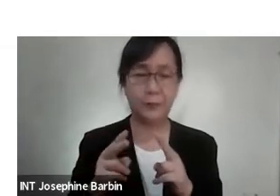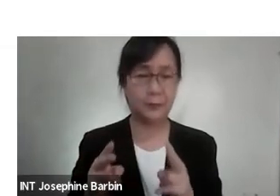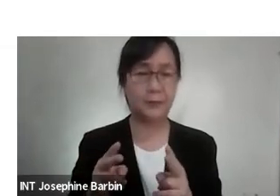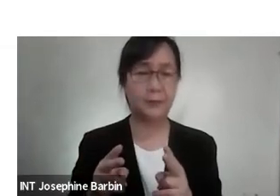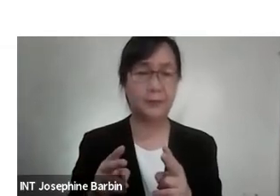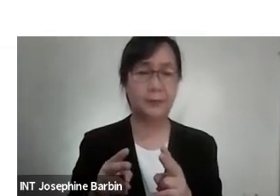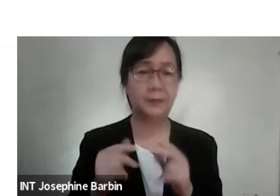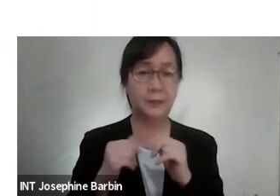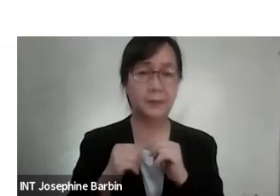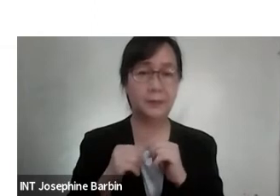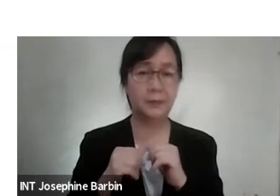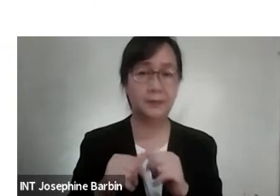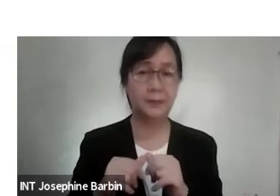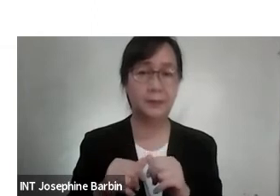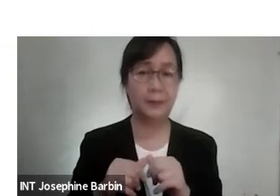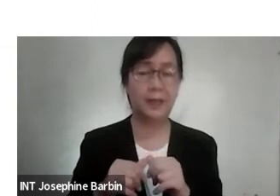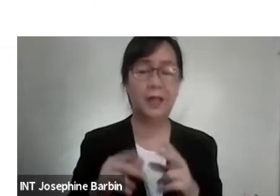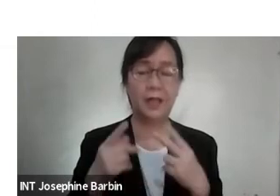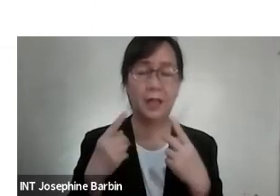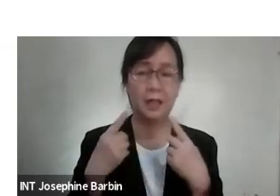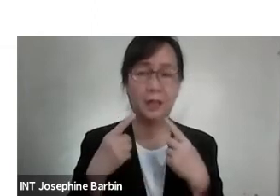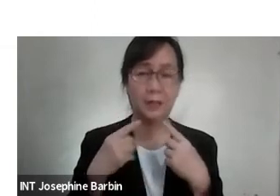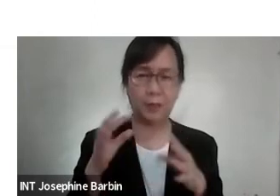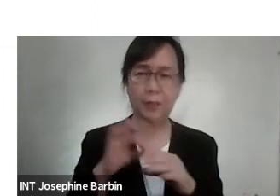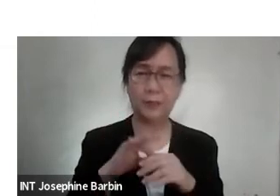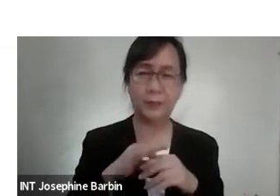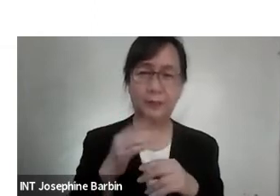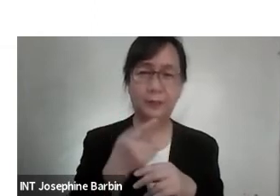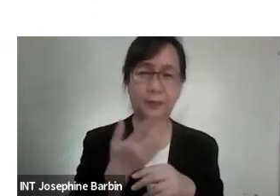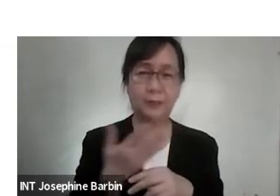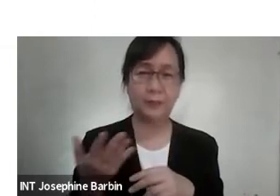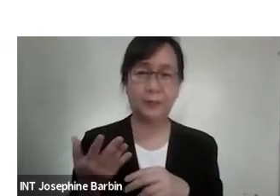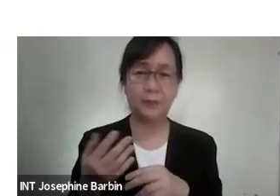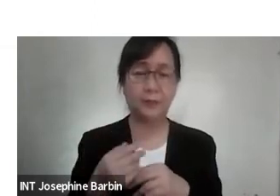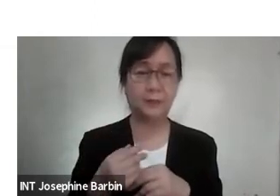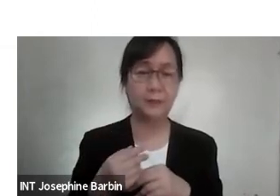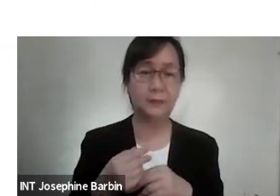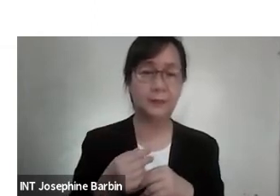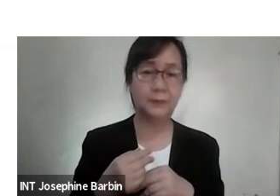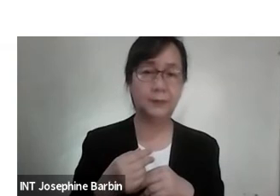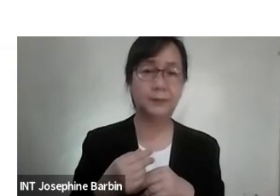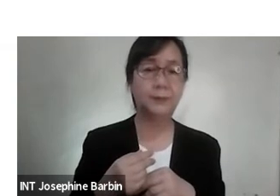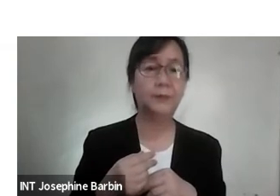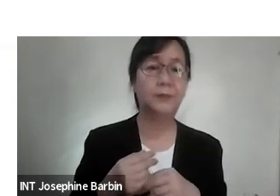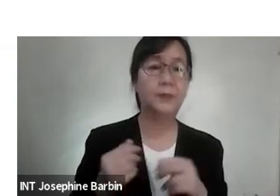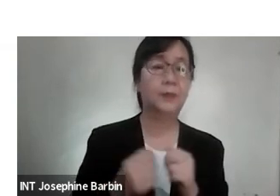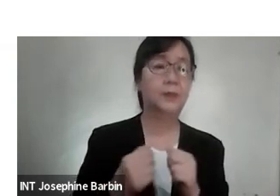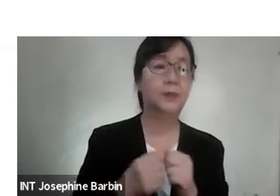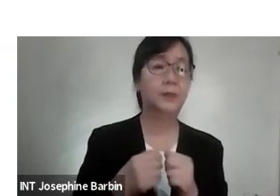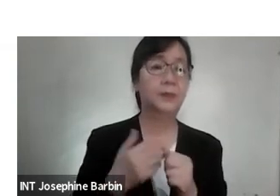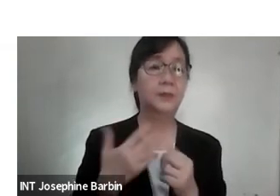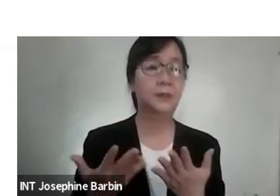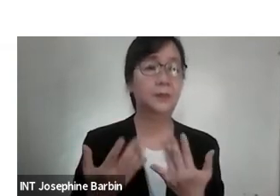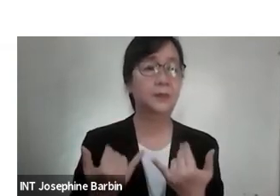has been very challenging but rewarding process, to be frank with all of us